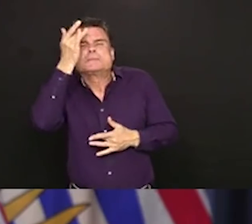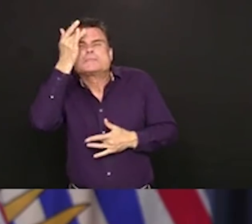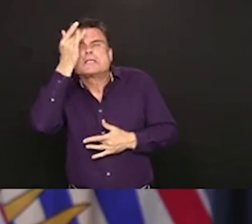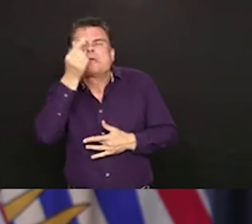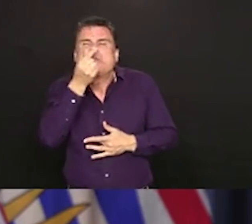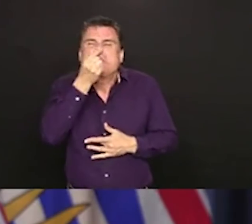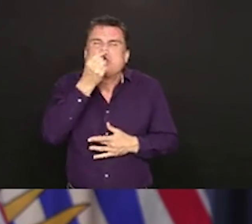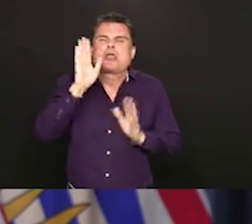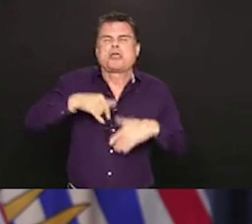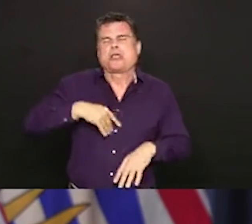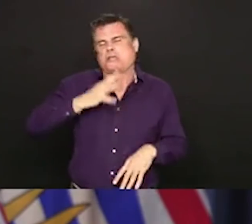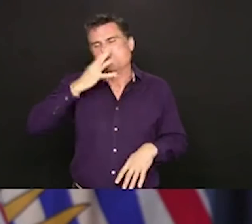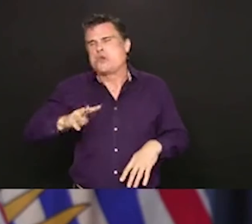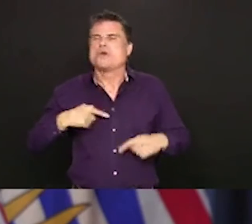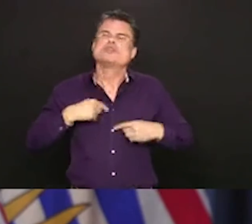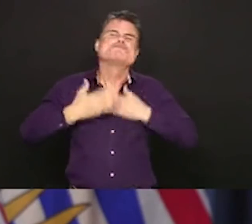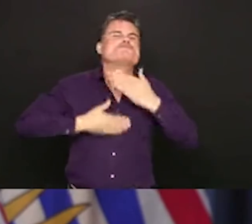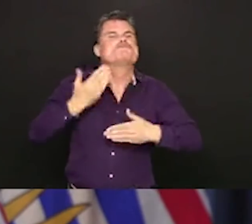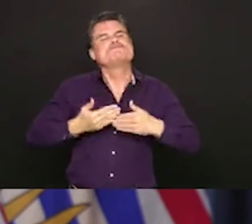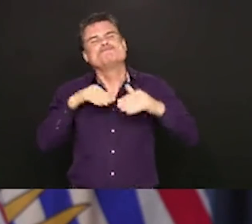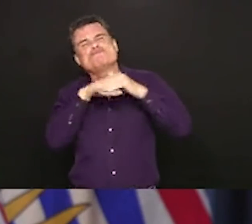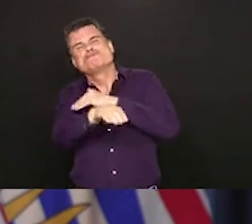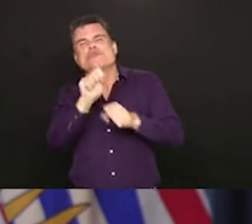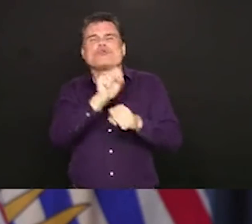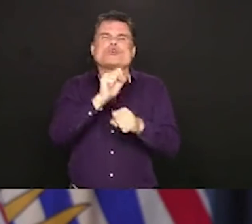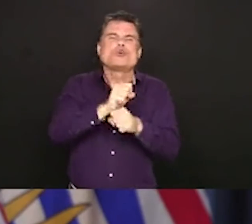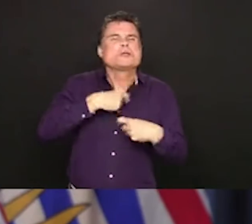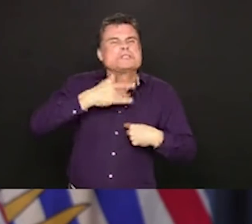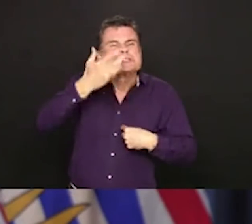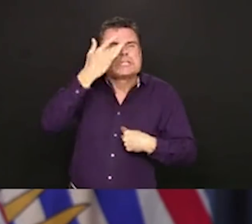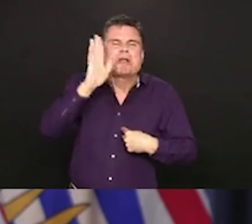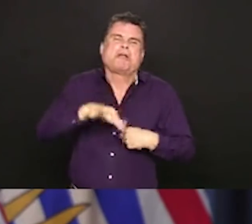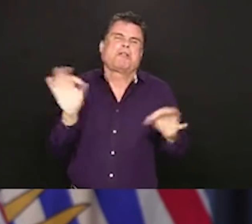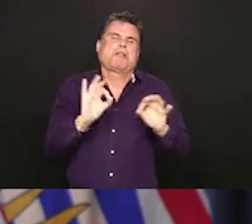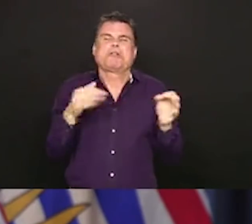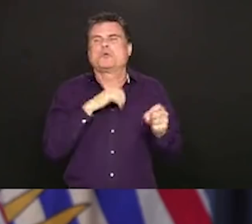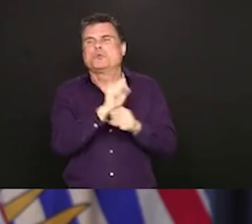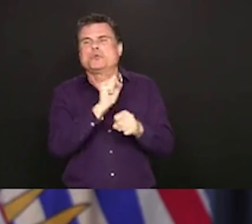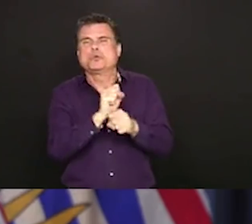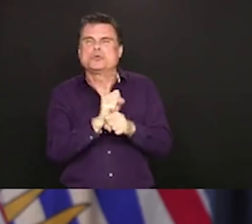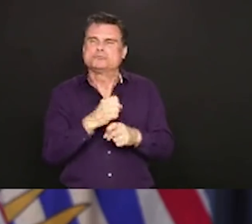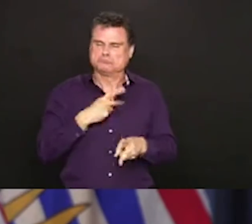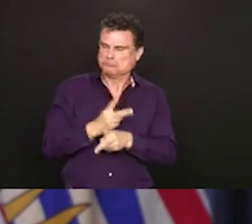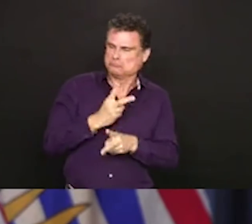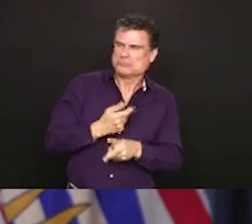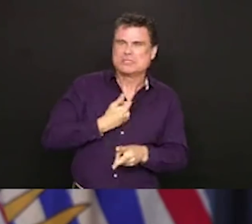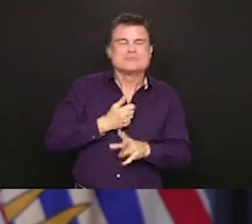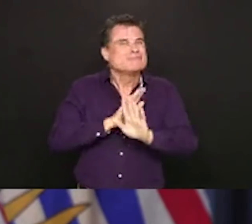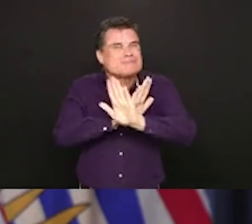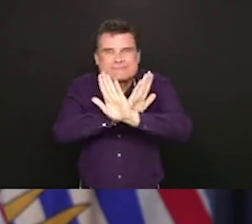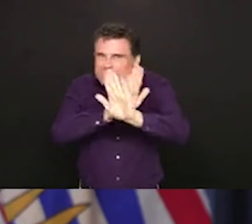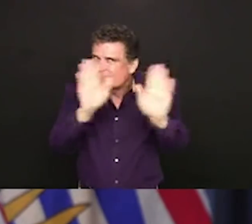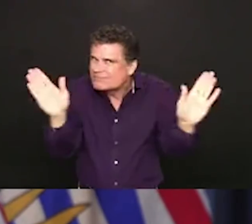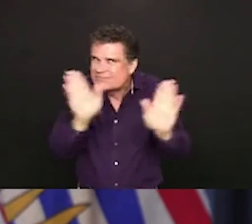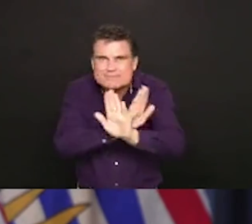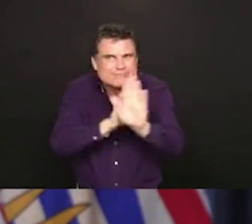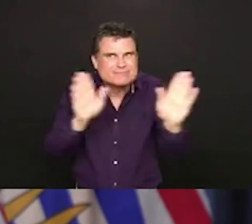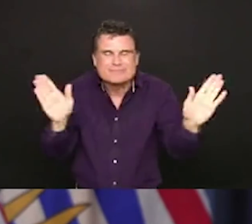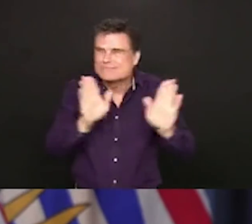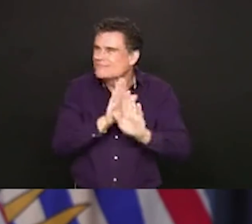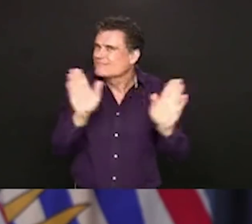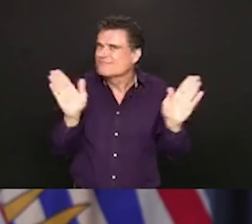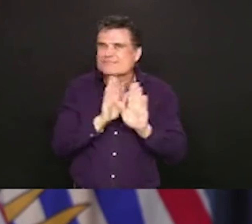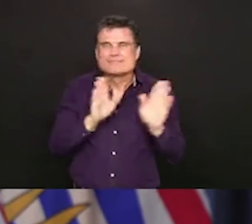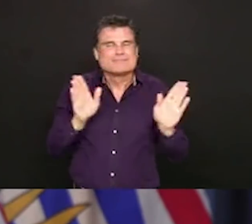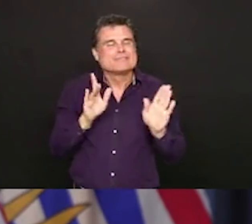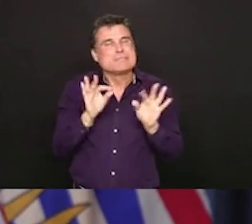doing. And overcome those symptoms that we have. Right now is so important for those of us, for all of us, to recognize in